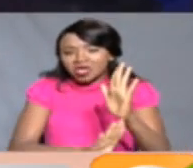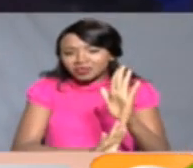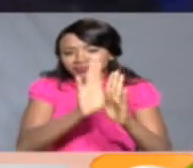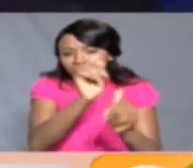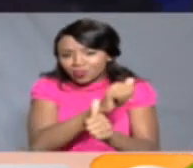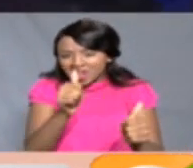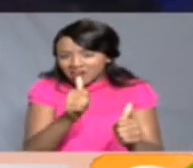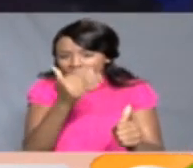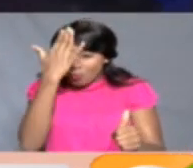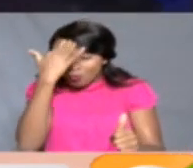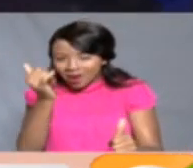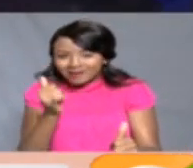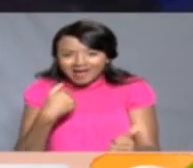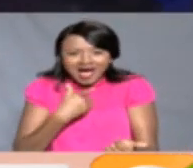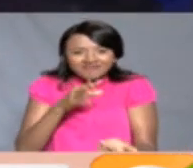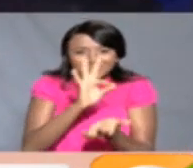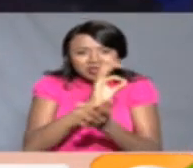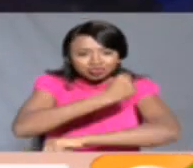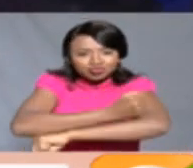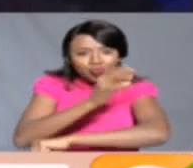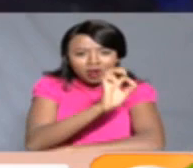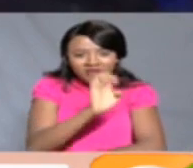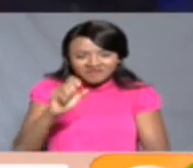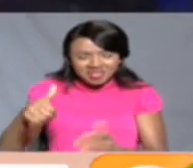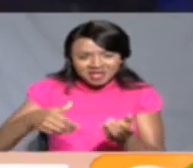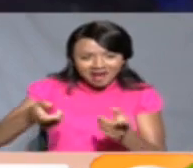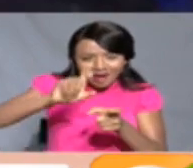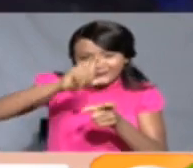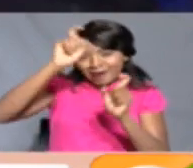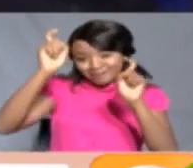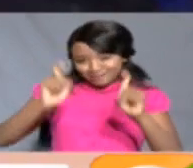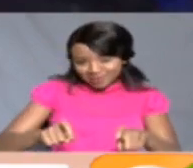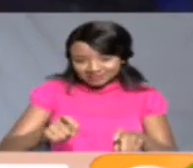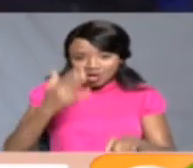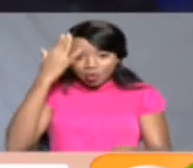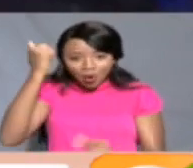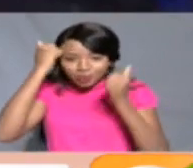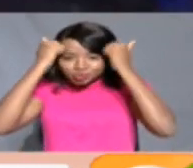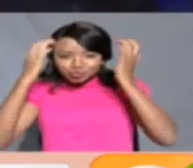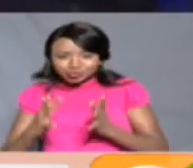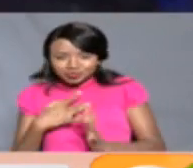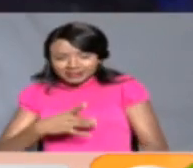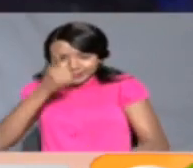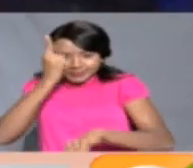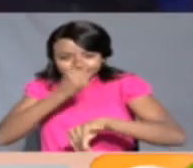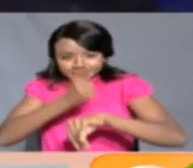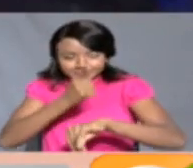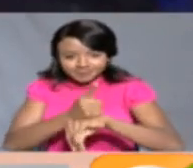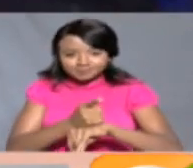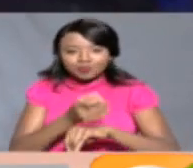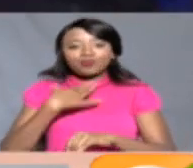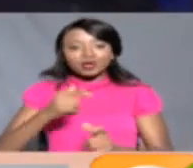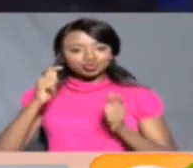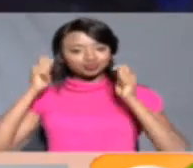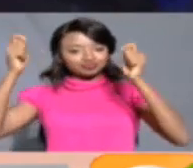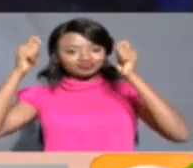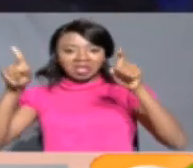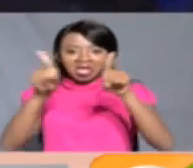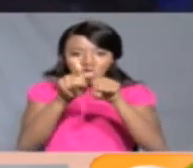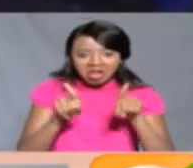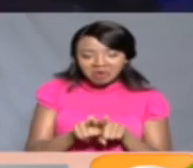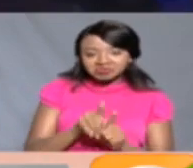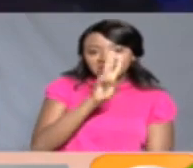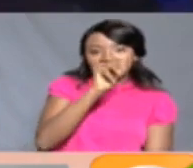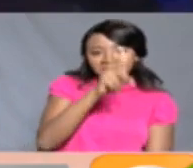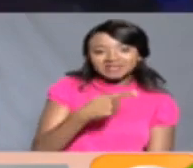fees threefold. The latest revelation comes even after students threatened to strike and MPs threatened to move to